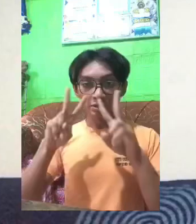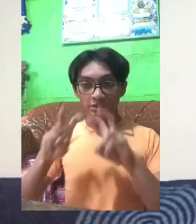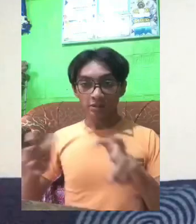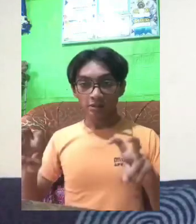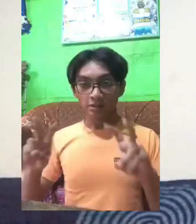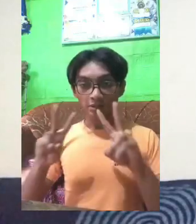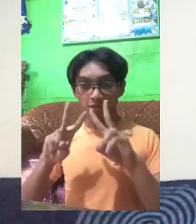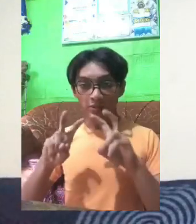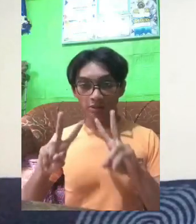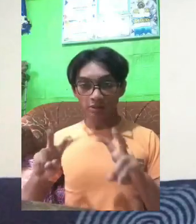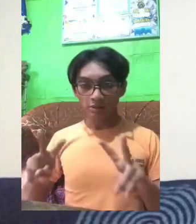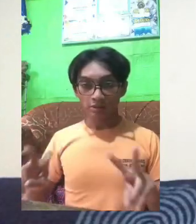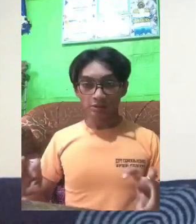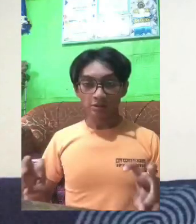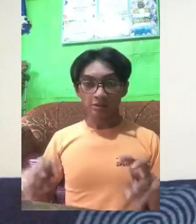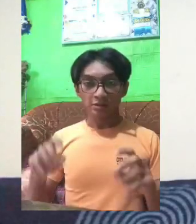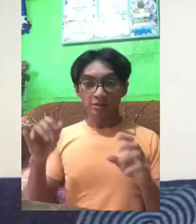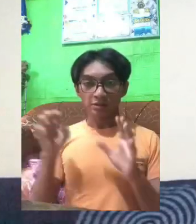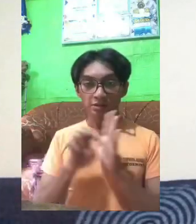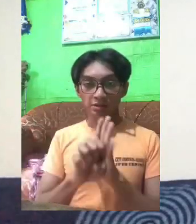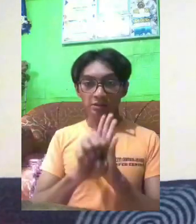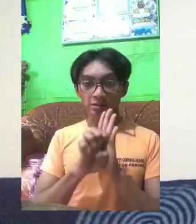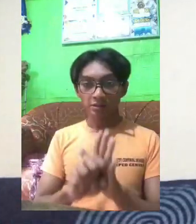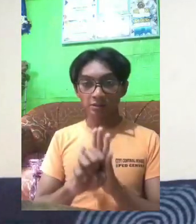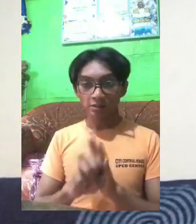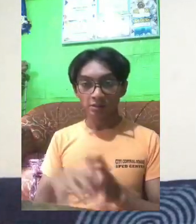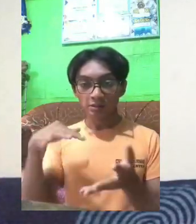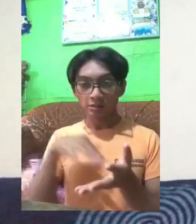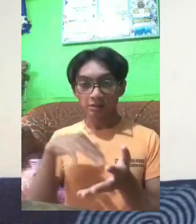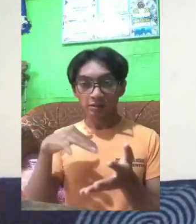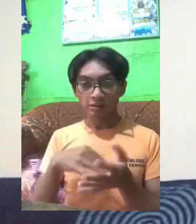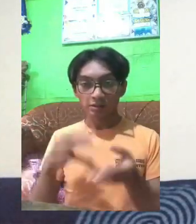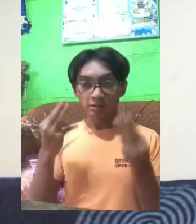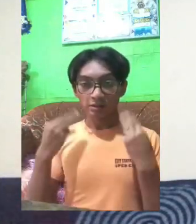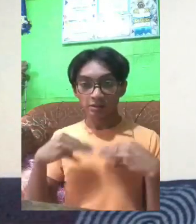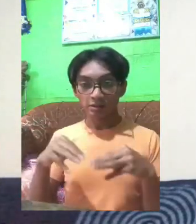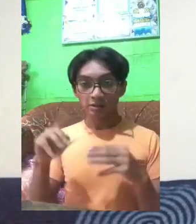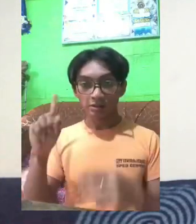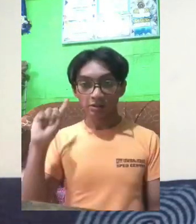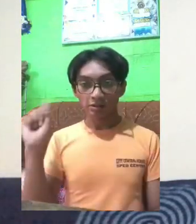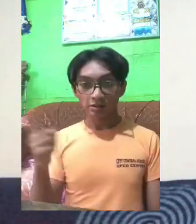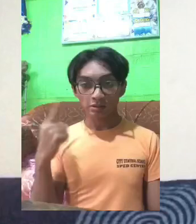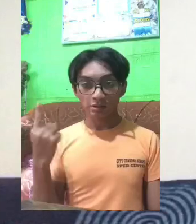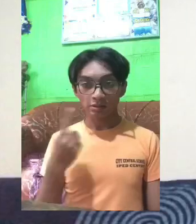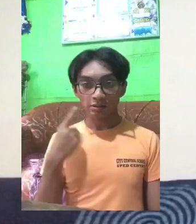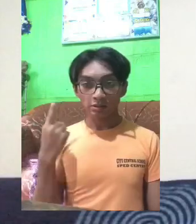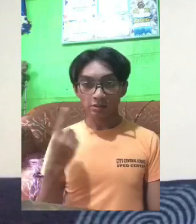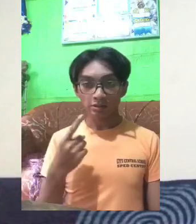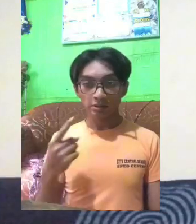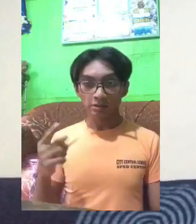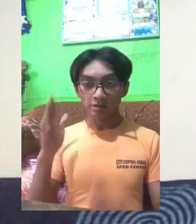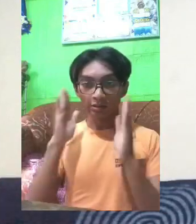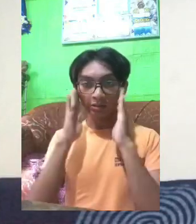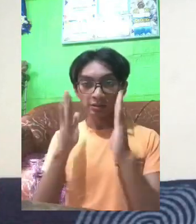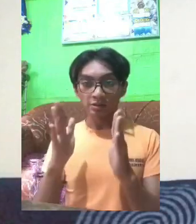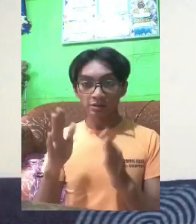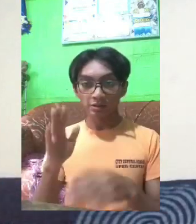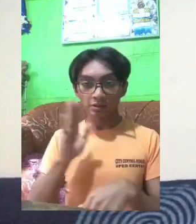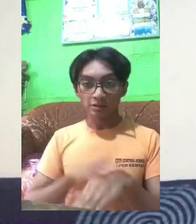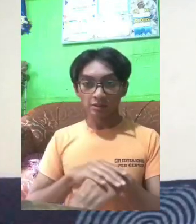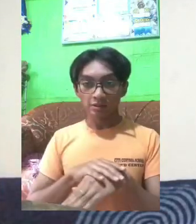these terms mean in the context of your research. Some terms might have many meanings, so it's important to be clear